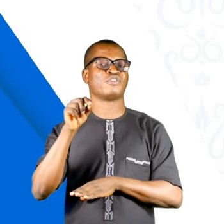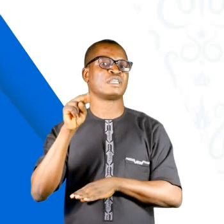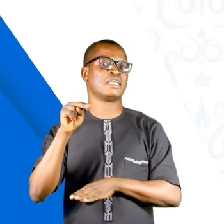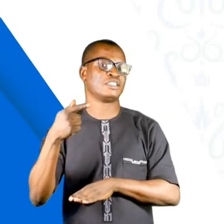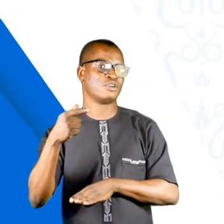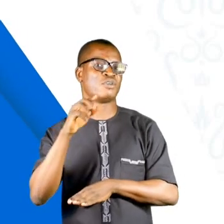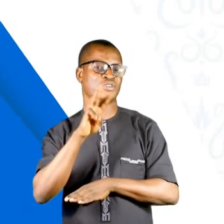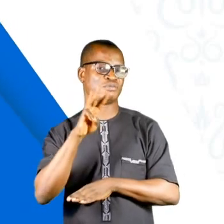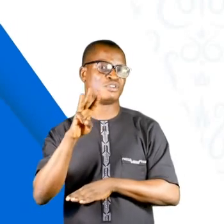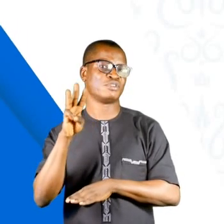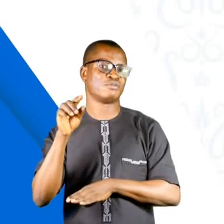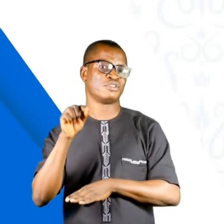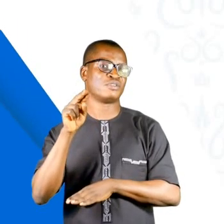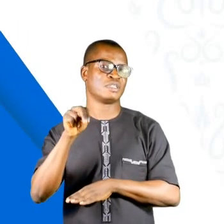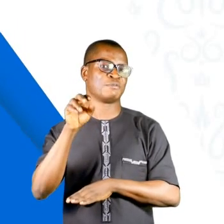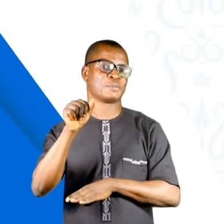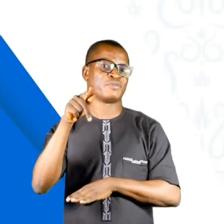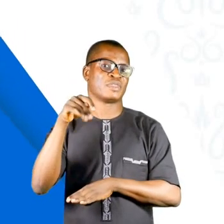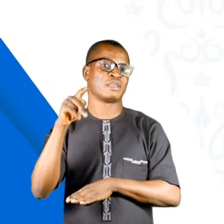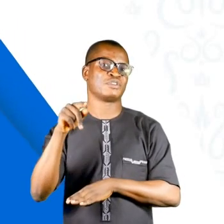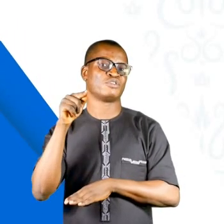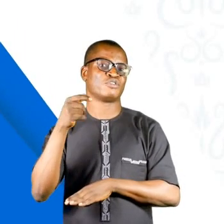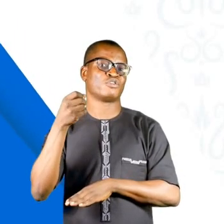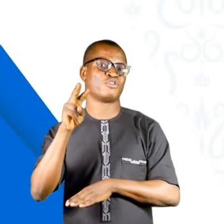info@naptip.gov.ng. Visit our website